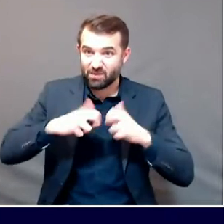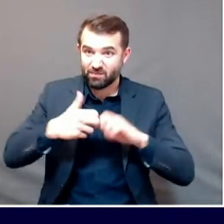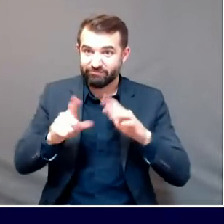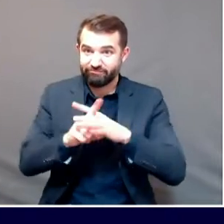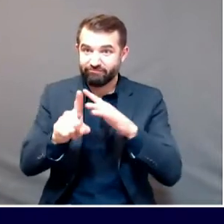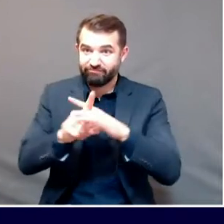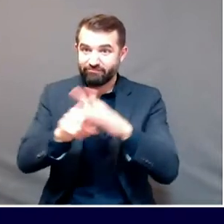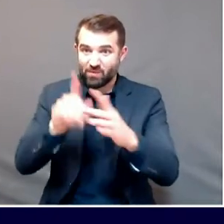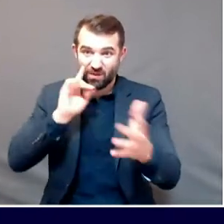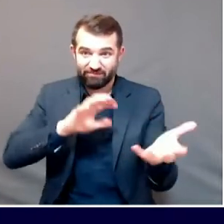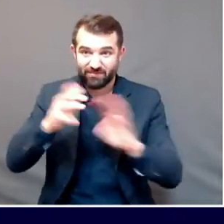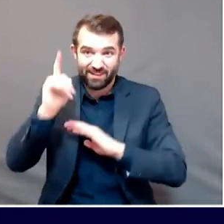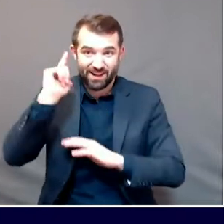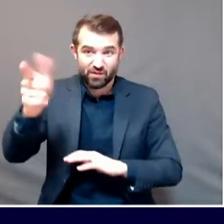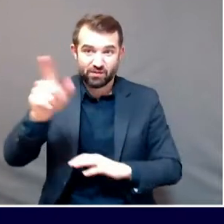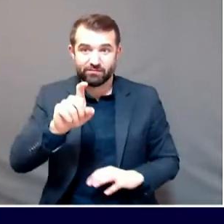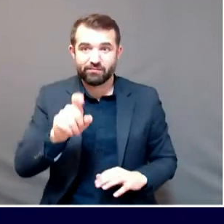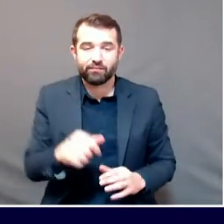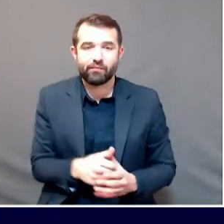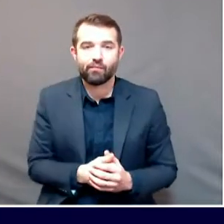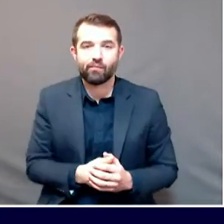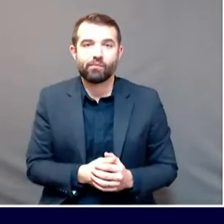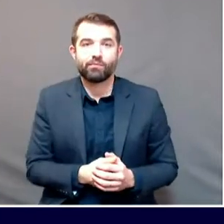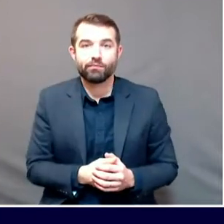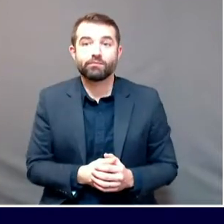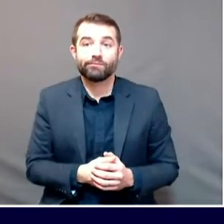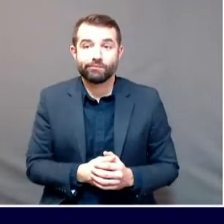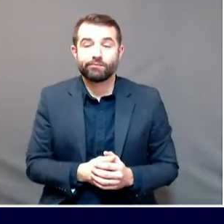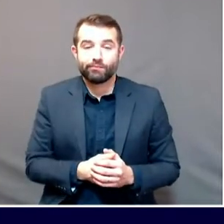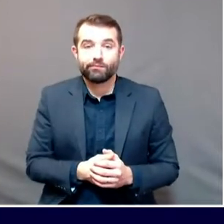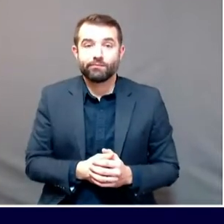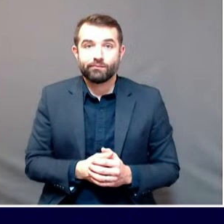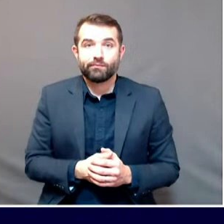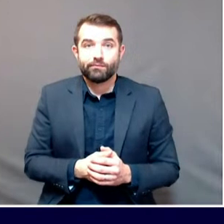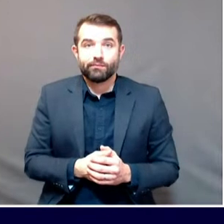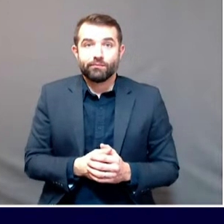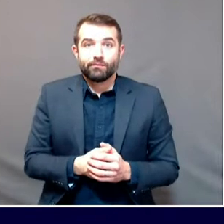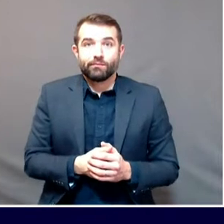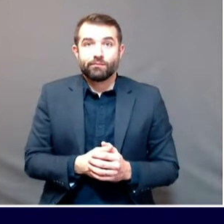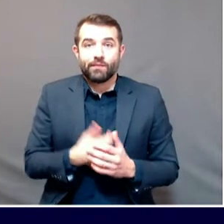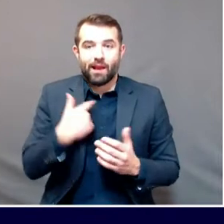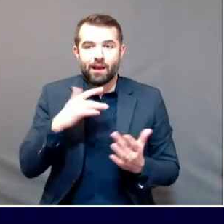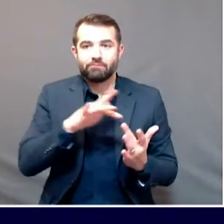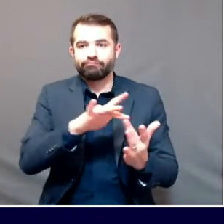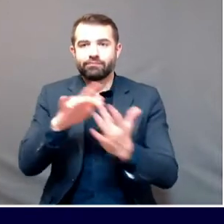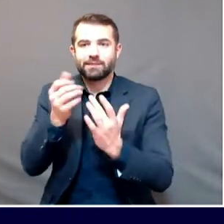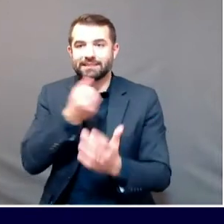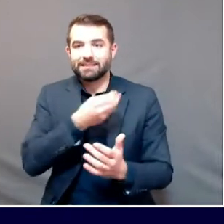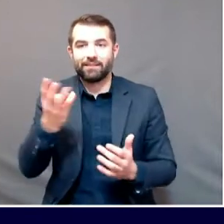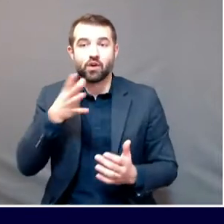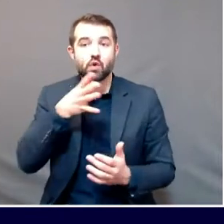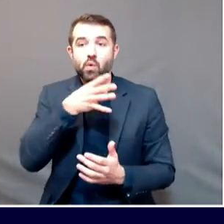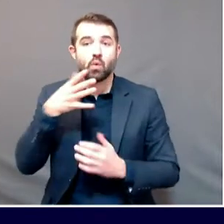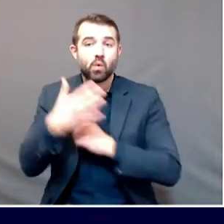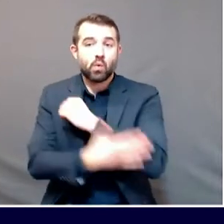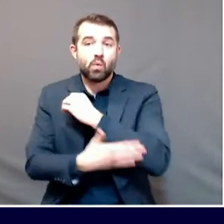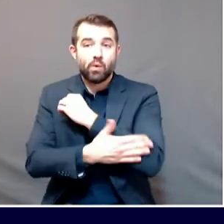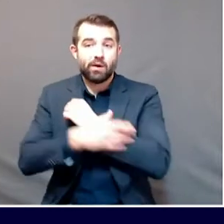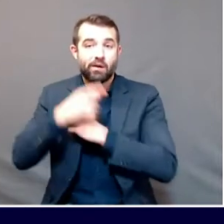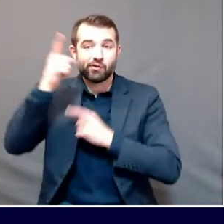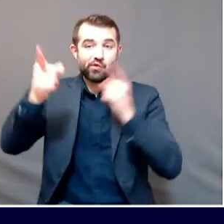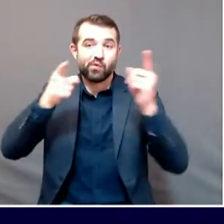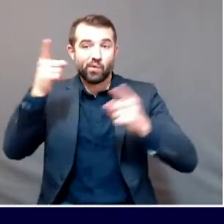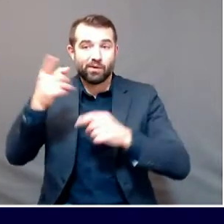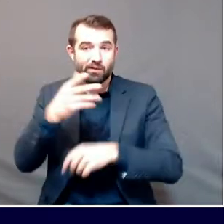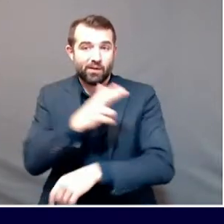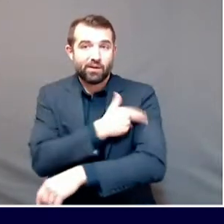Absolutely. And I've kept in touch with a few of the CEOs of rural hospitals, I've kept in touch just recently, and I